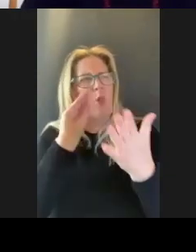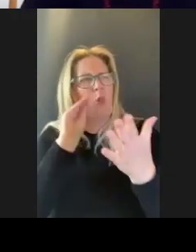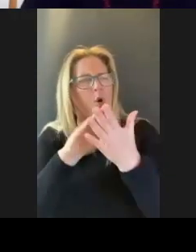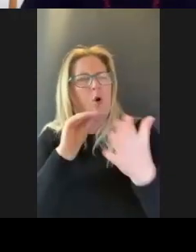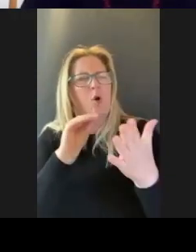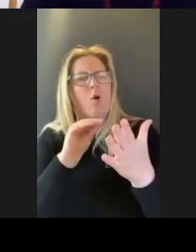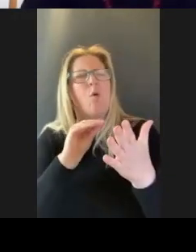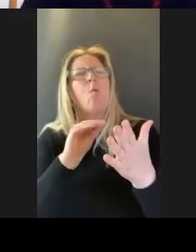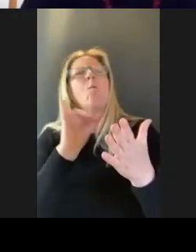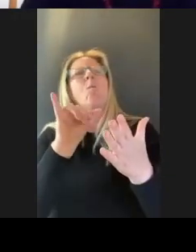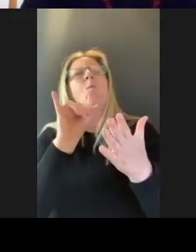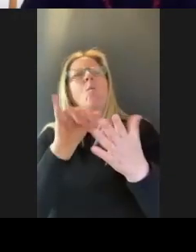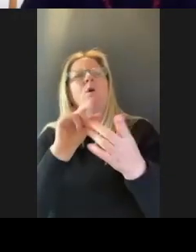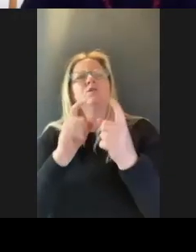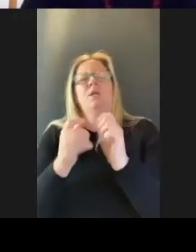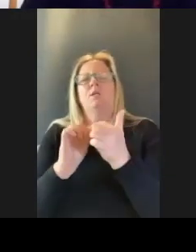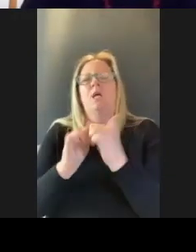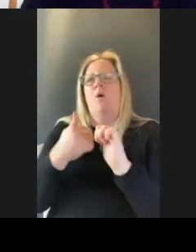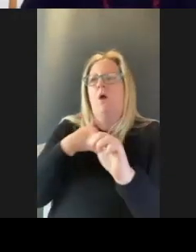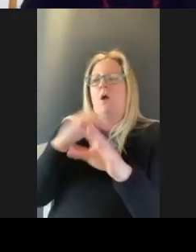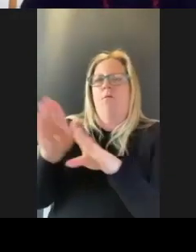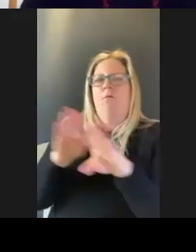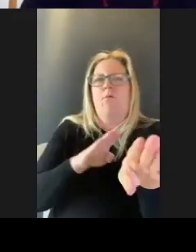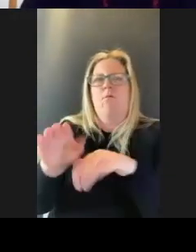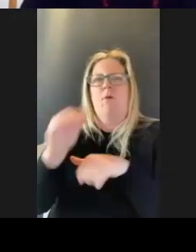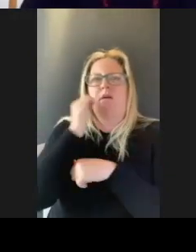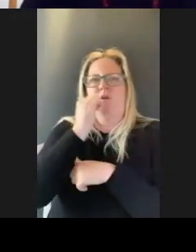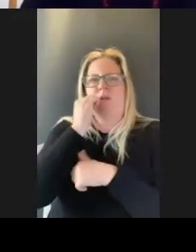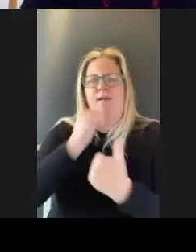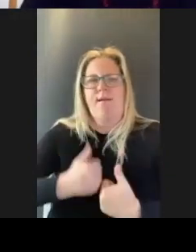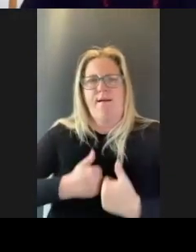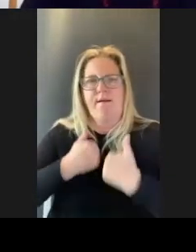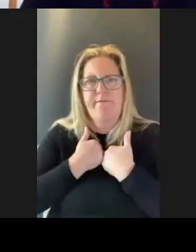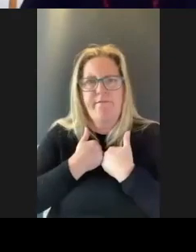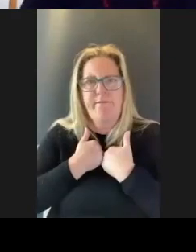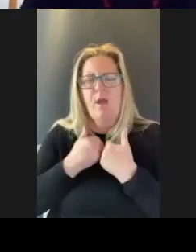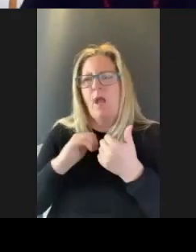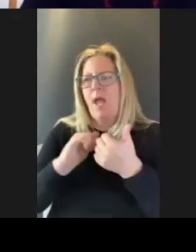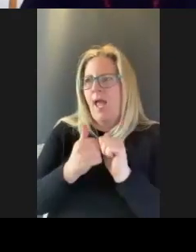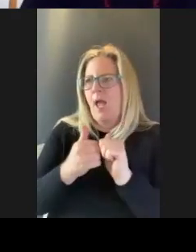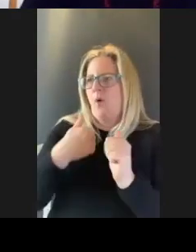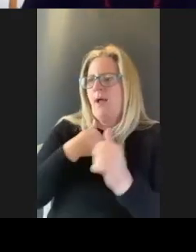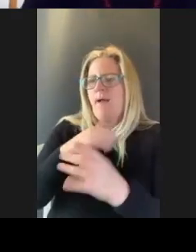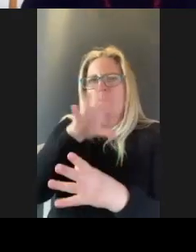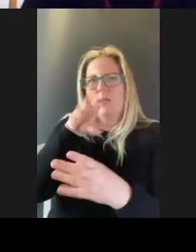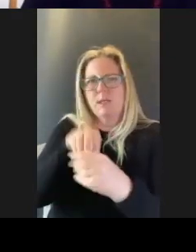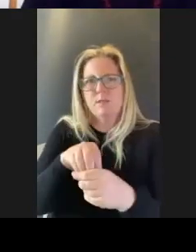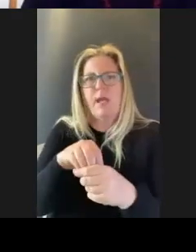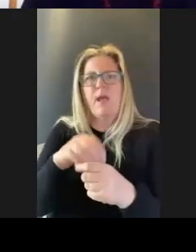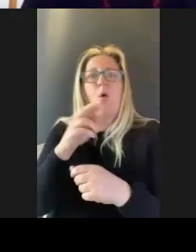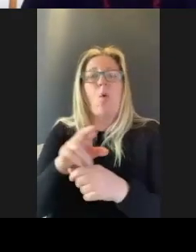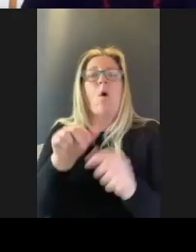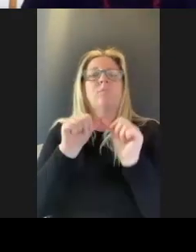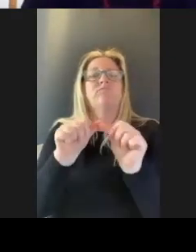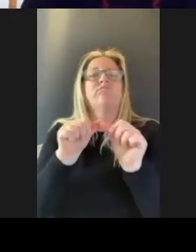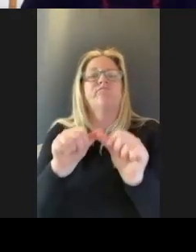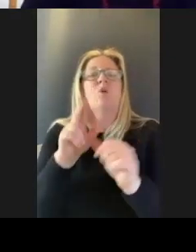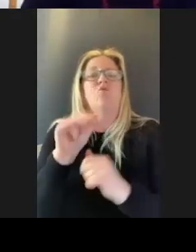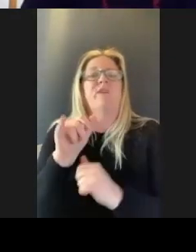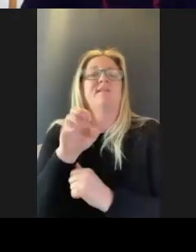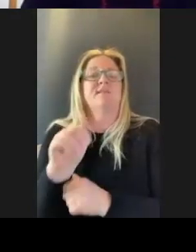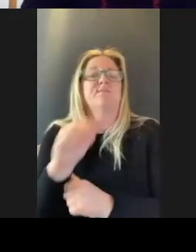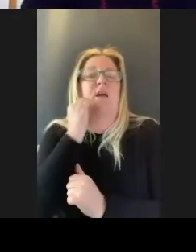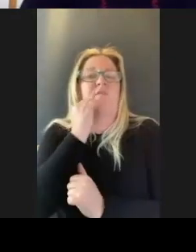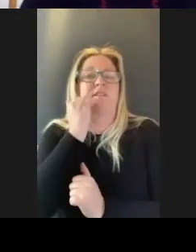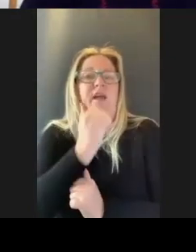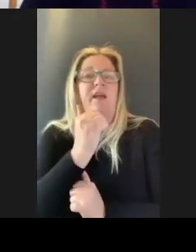personally navigate daily and how we participate or perpetuate racism on a daily basis, to really start to